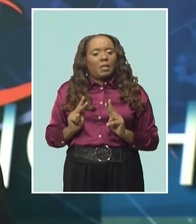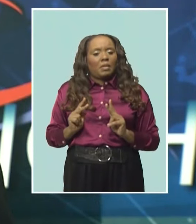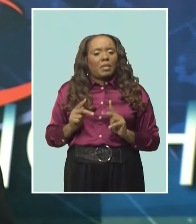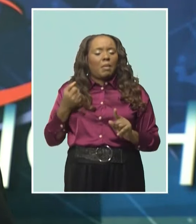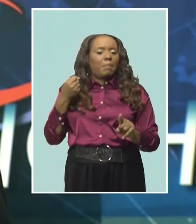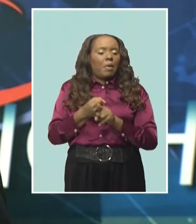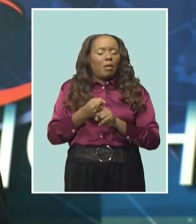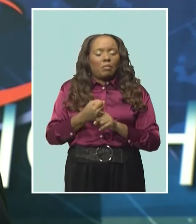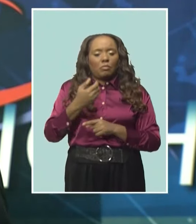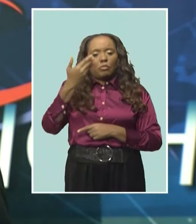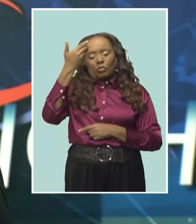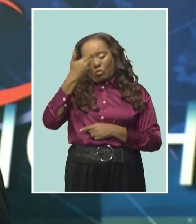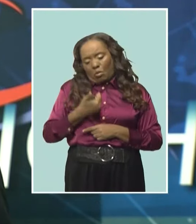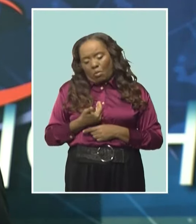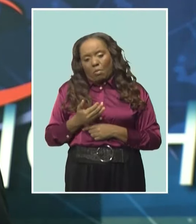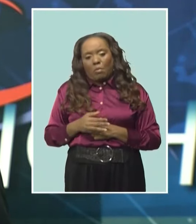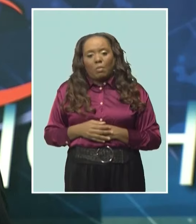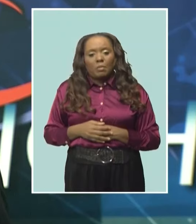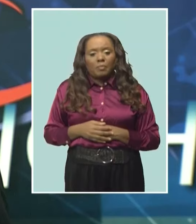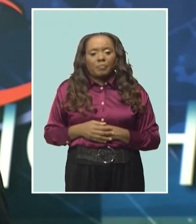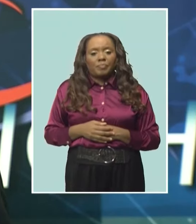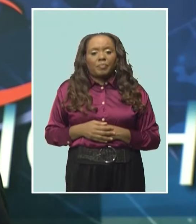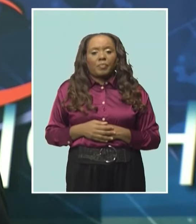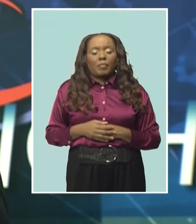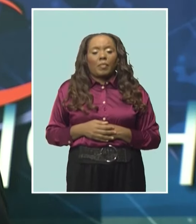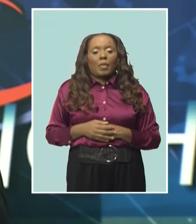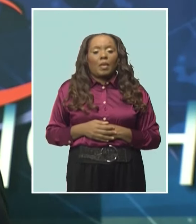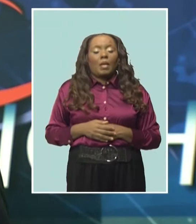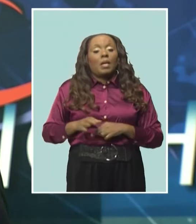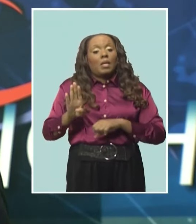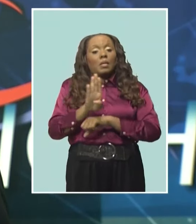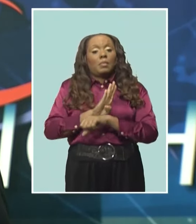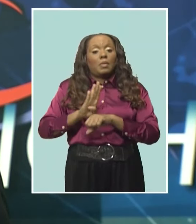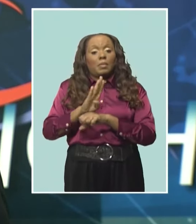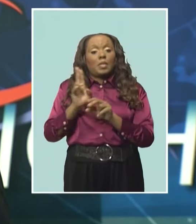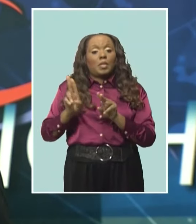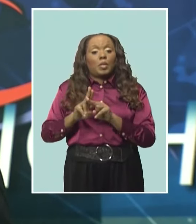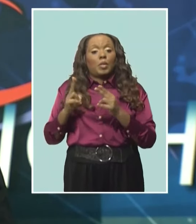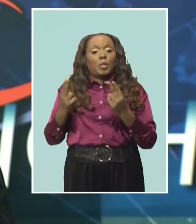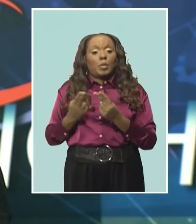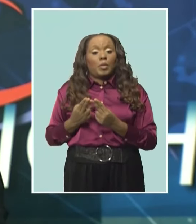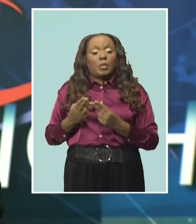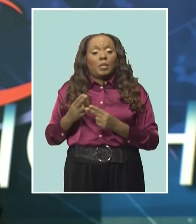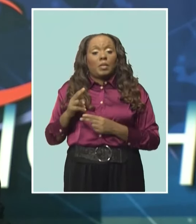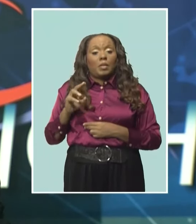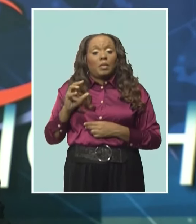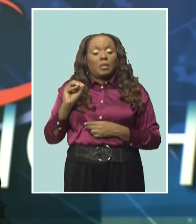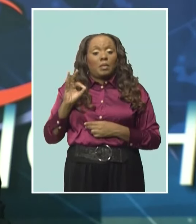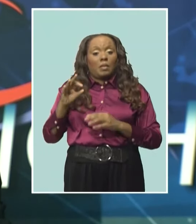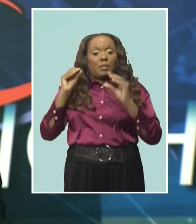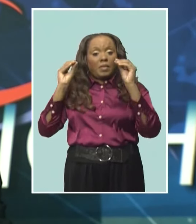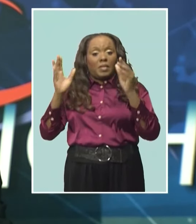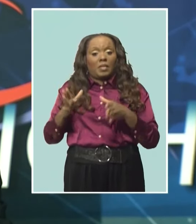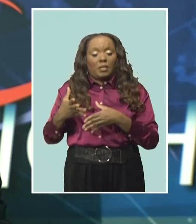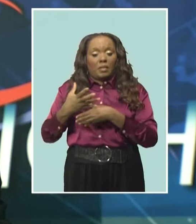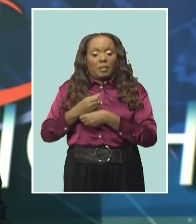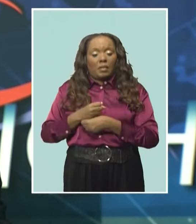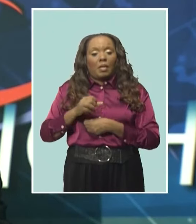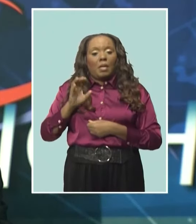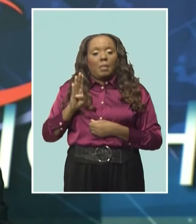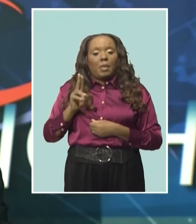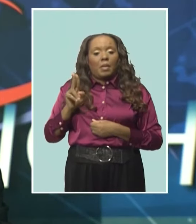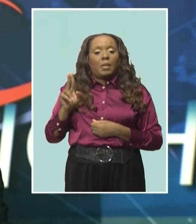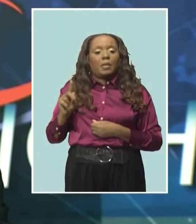The Barbados Union of Teachers is probing reports that a number of teachers at the Wesley Hall Junior School reported sick for work this